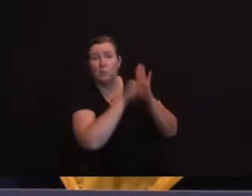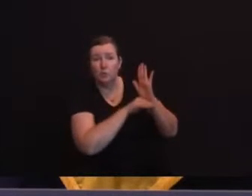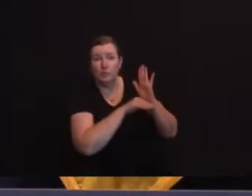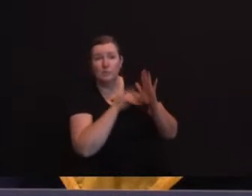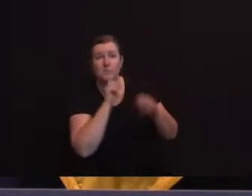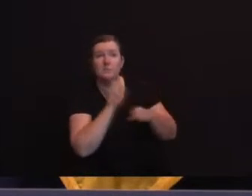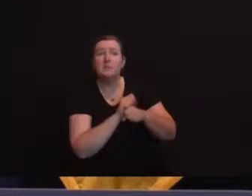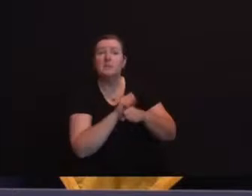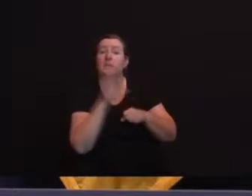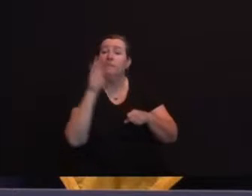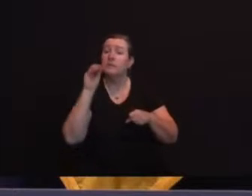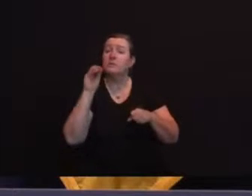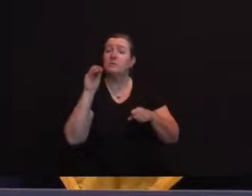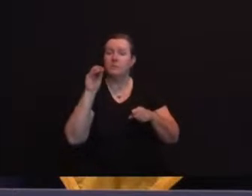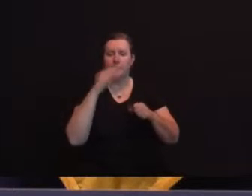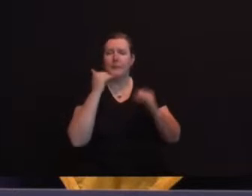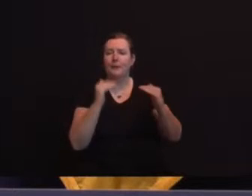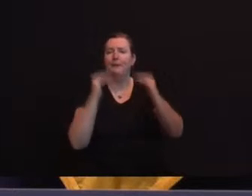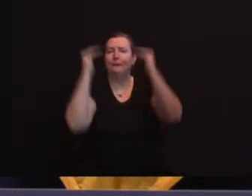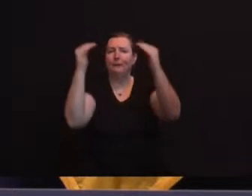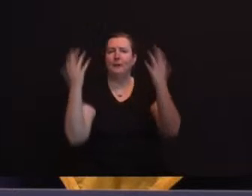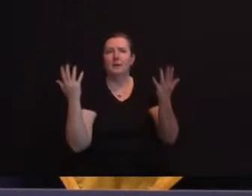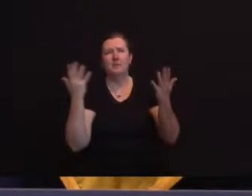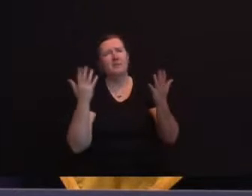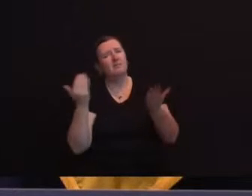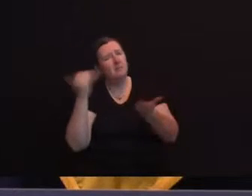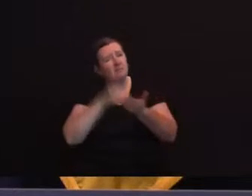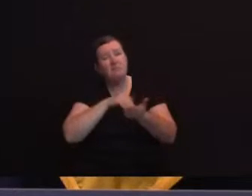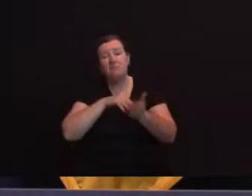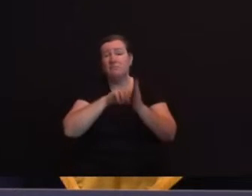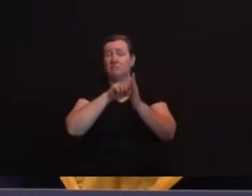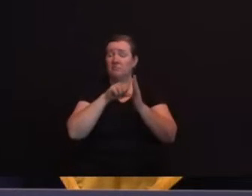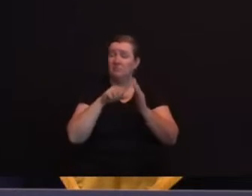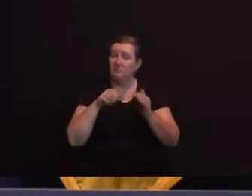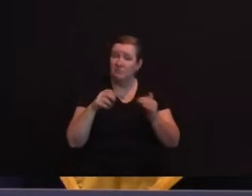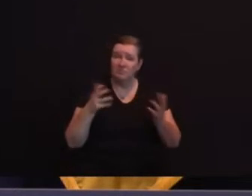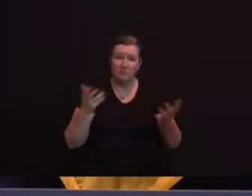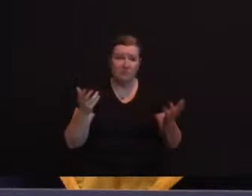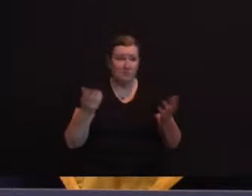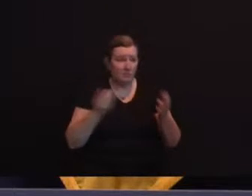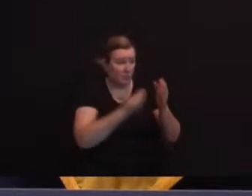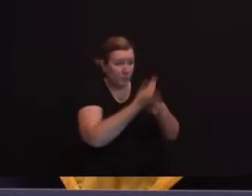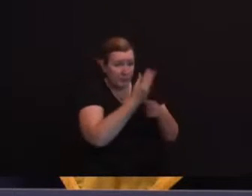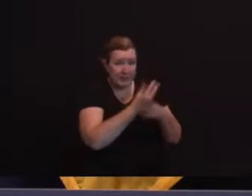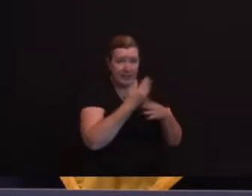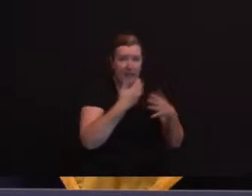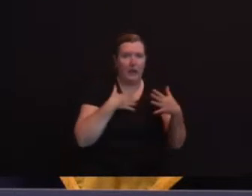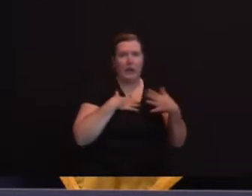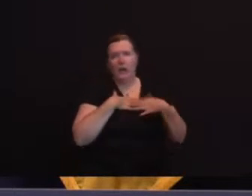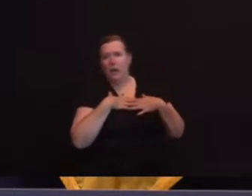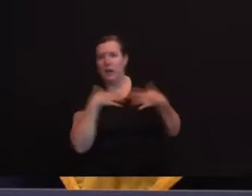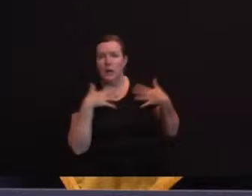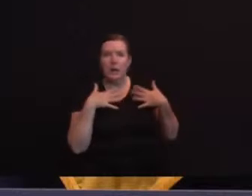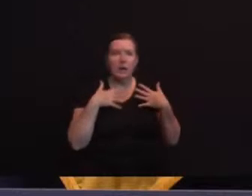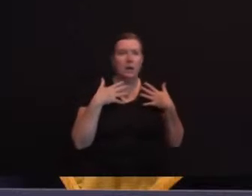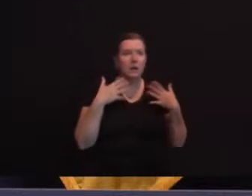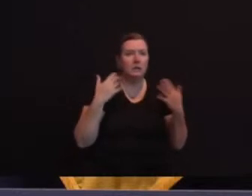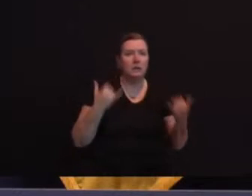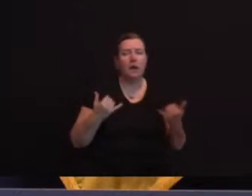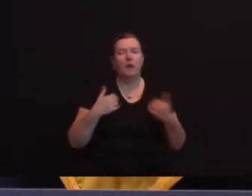the unknown. None of us had ever lived through this in the spring. And now we've got this fatigue